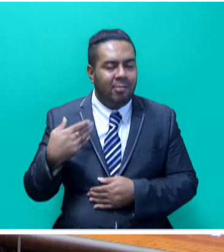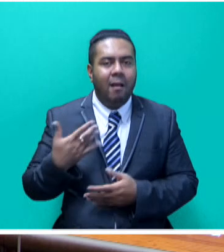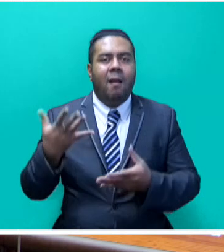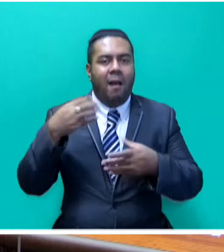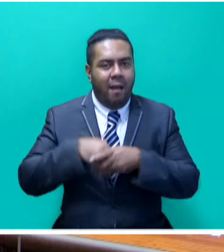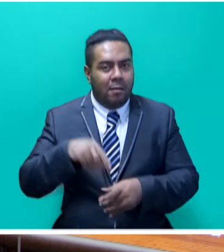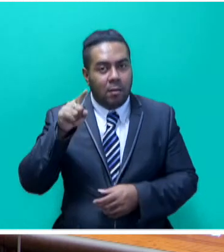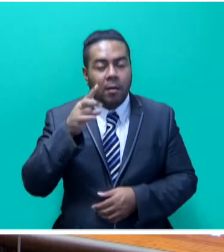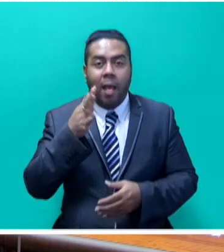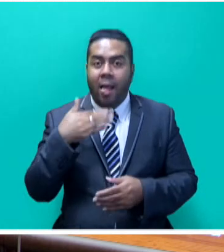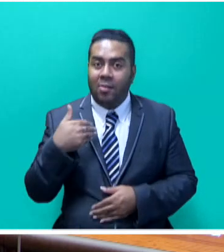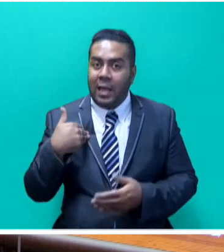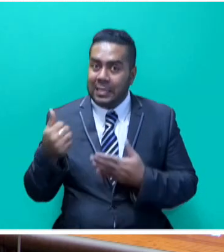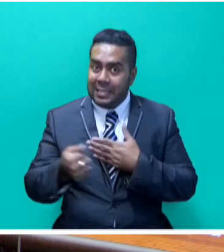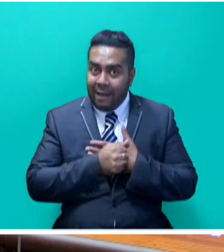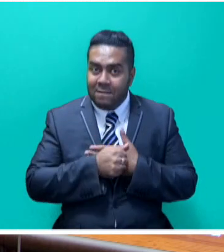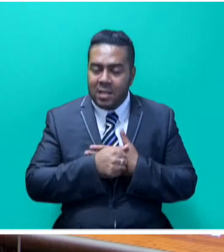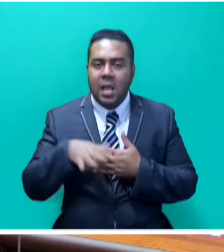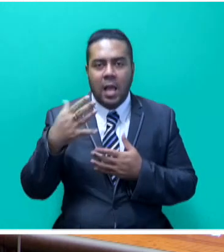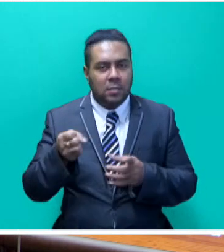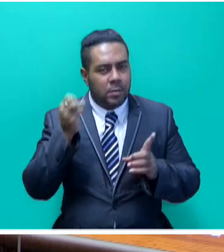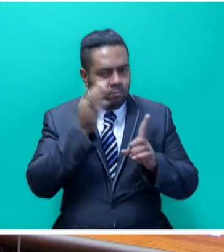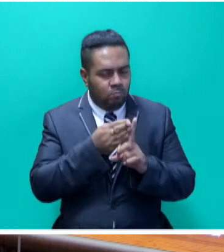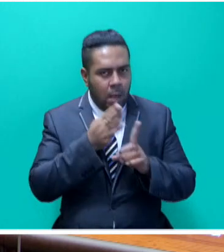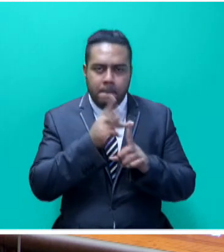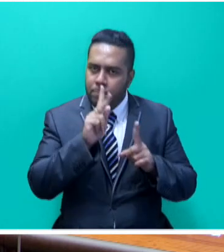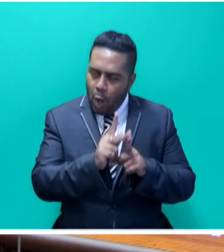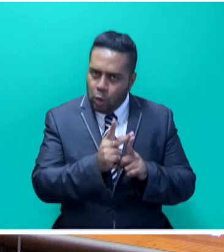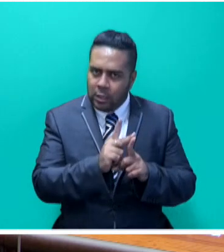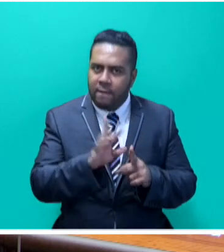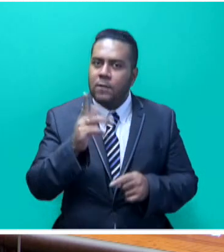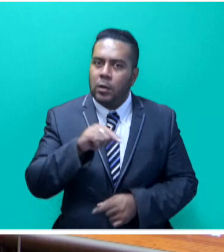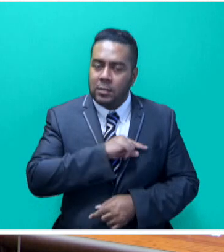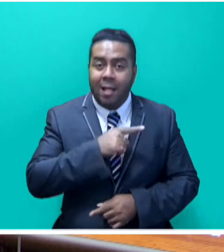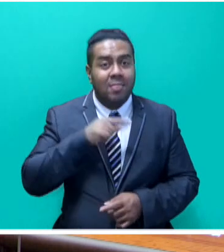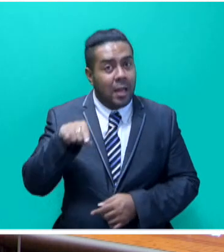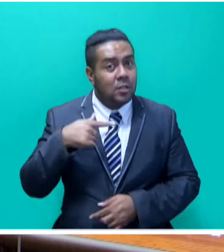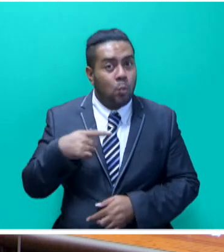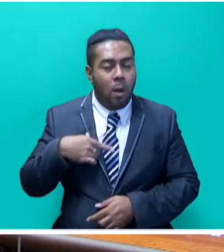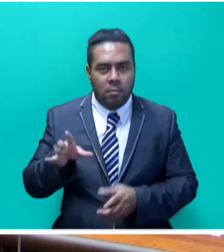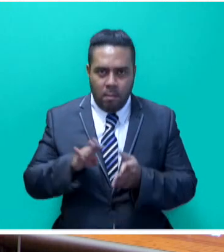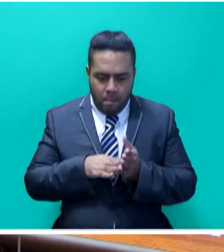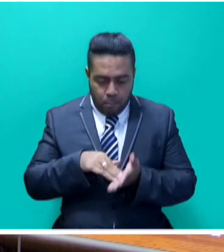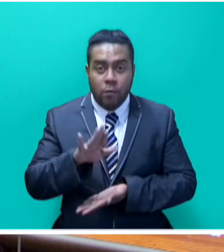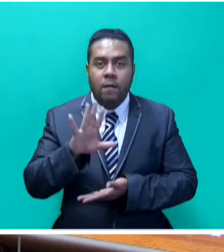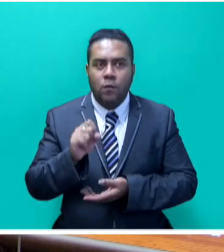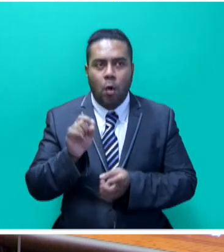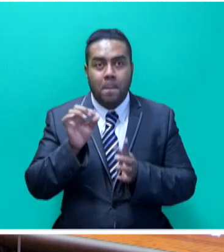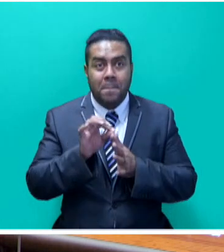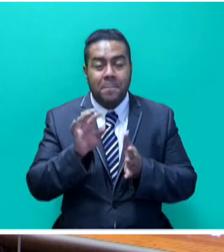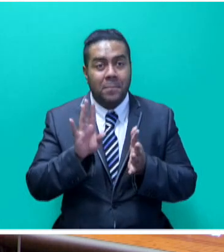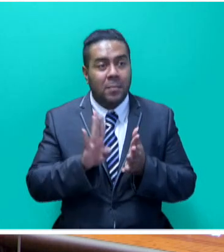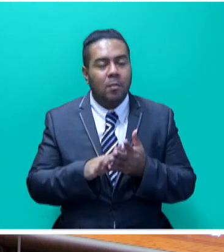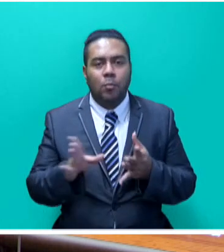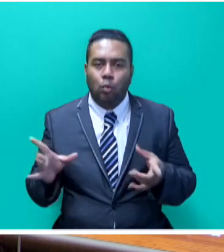re-emphasize that health and safety has been our priority. That is why the approvals for any permit is given jointly